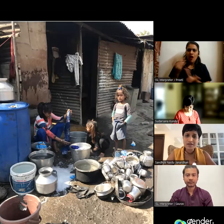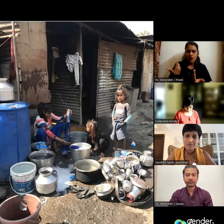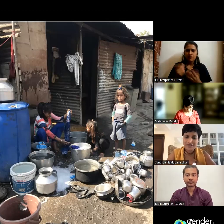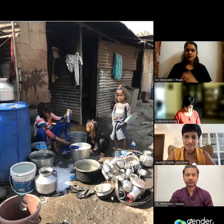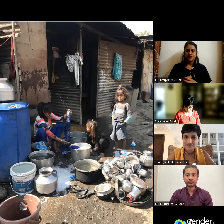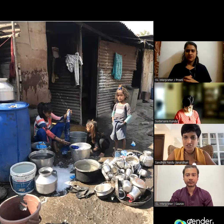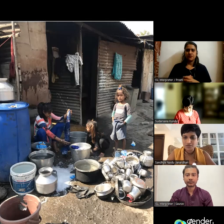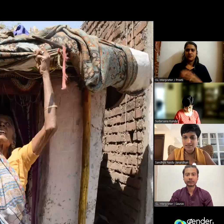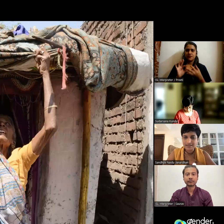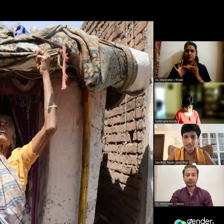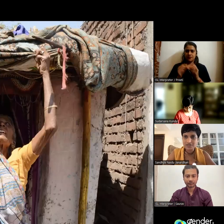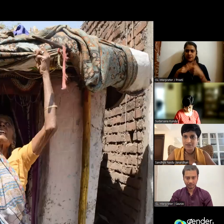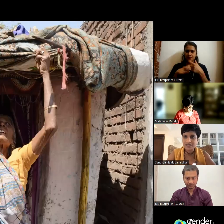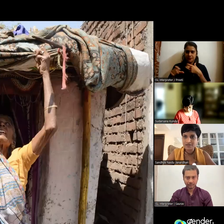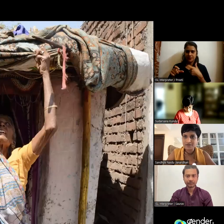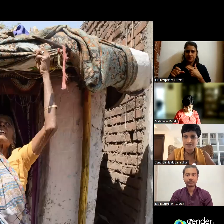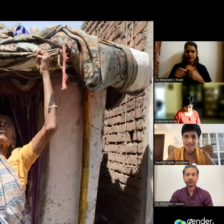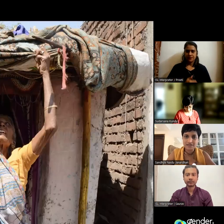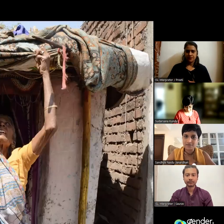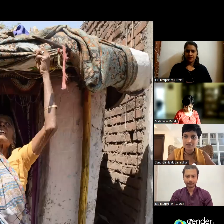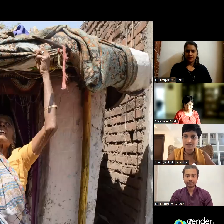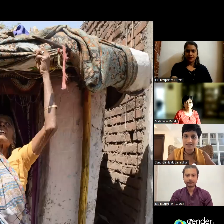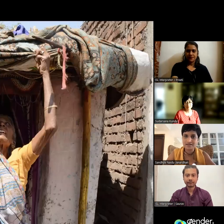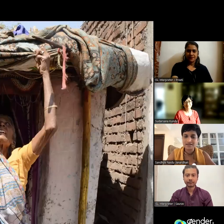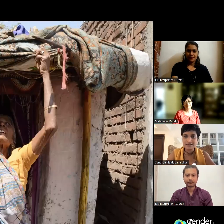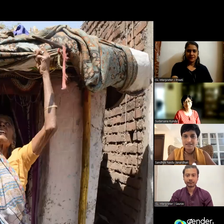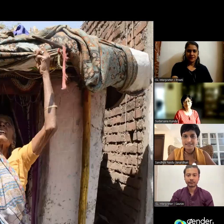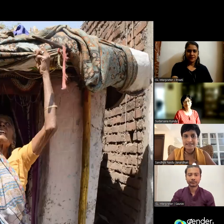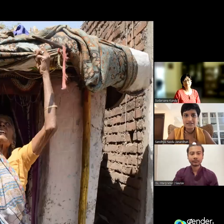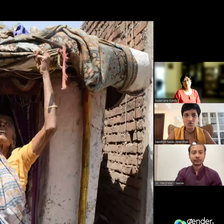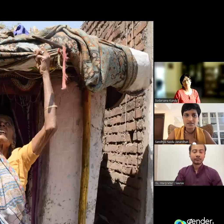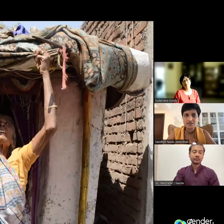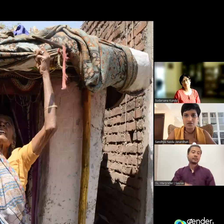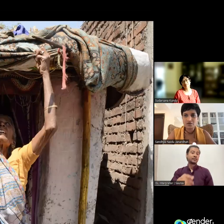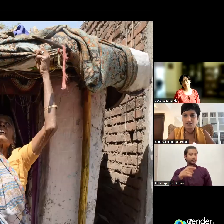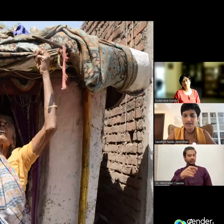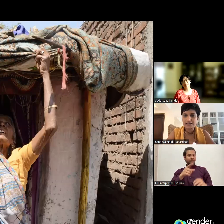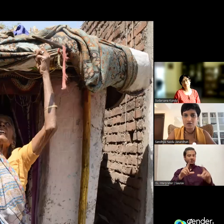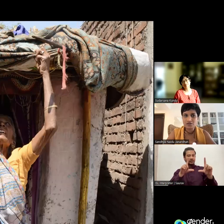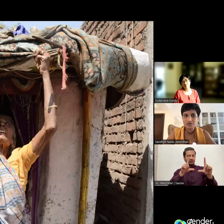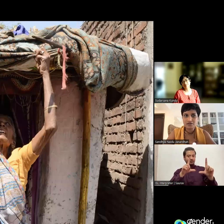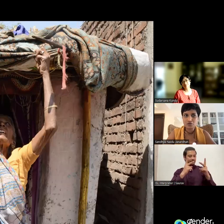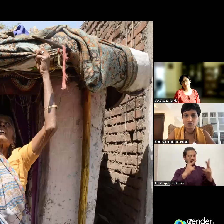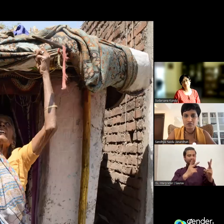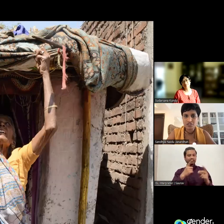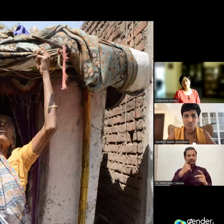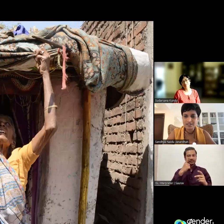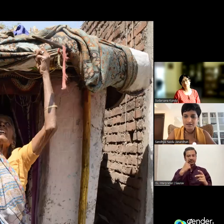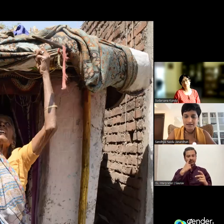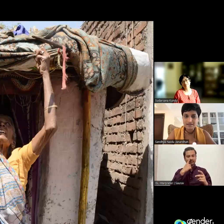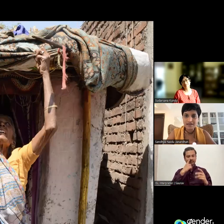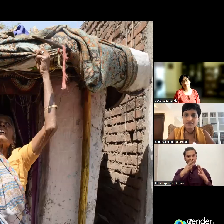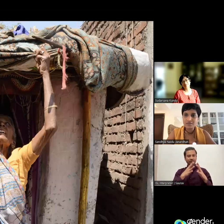just going back to this visual, I think I should describe it because we have the interpreters here. This lady who is, drying clothes on her roof,